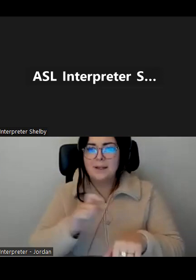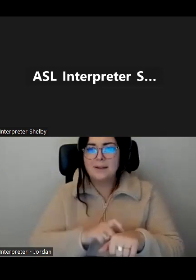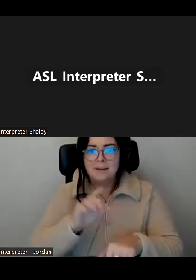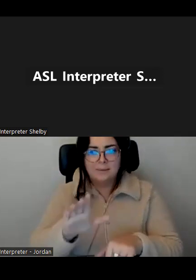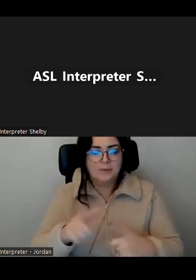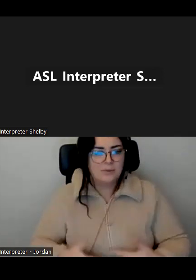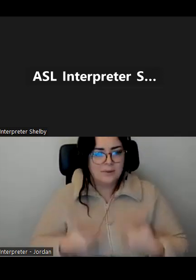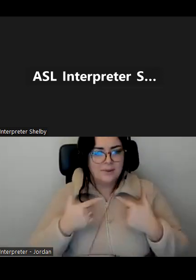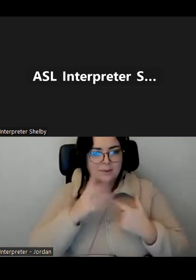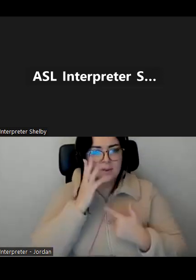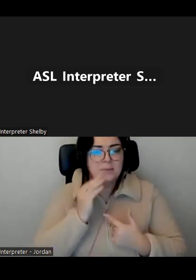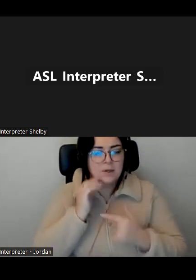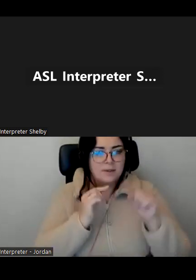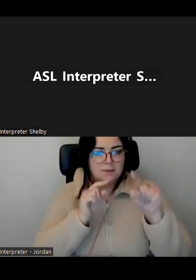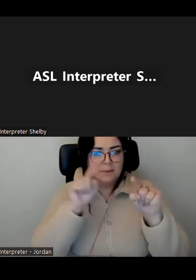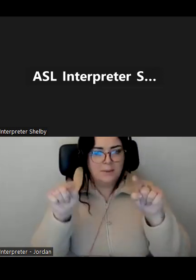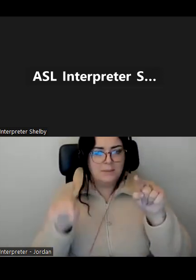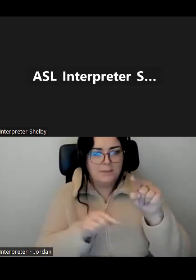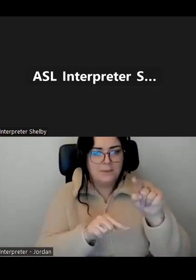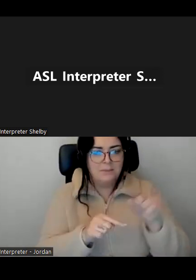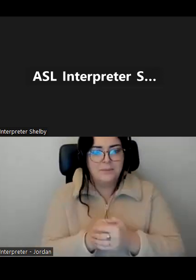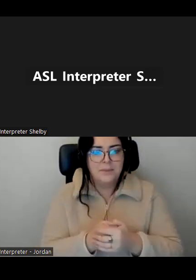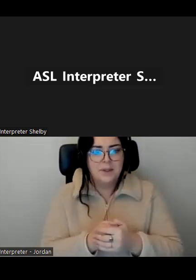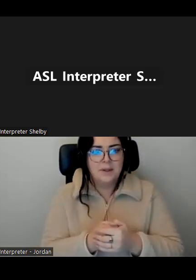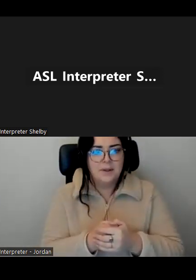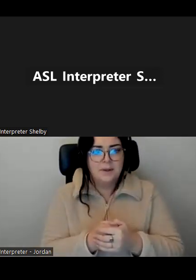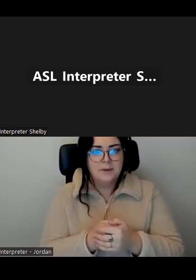life. So for example,